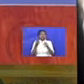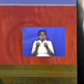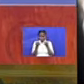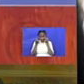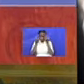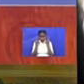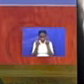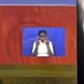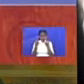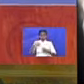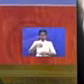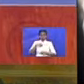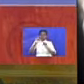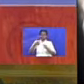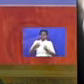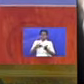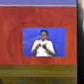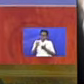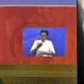Tutanunua mchele yetu.